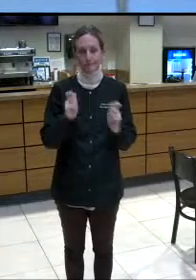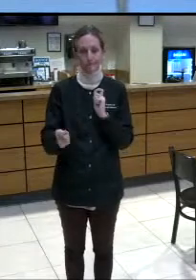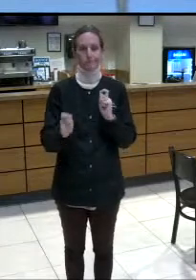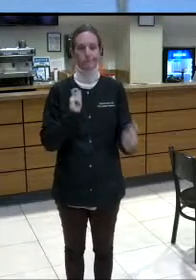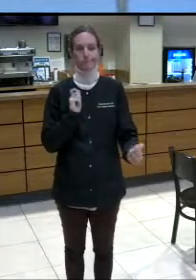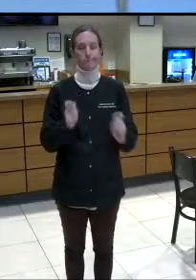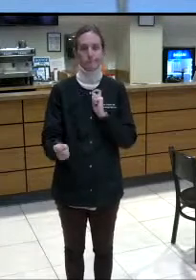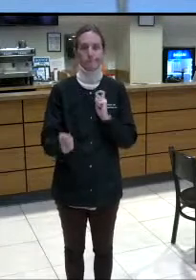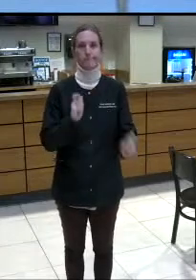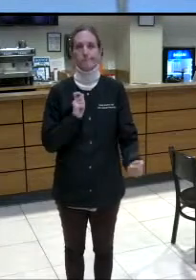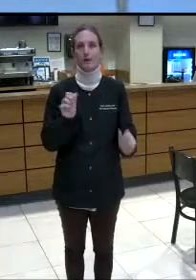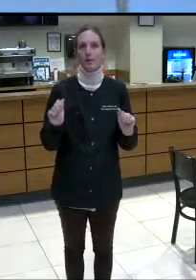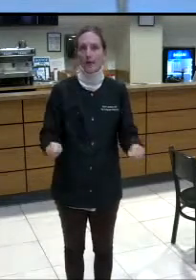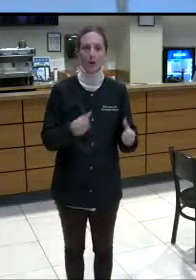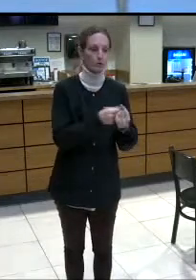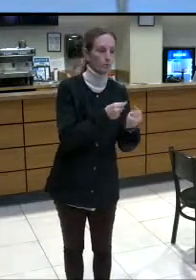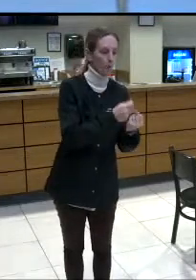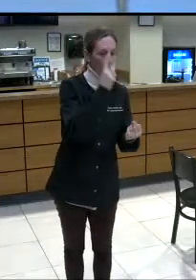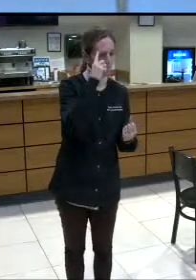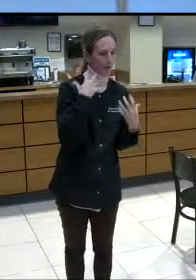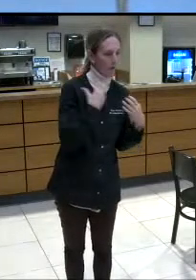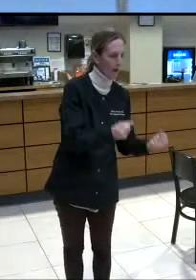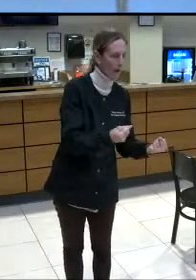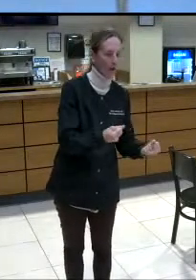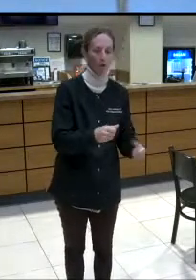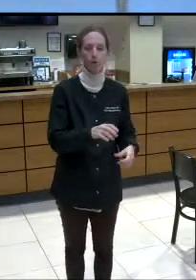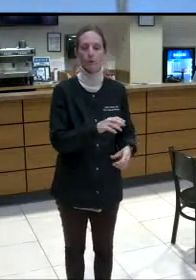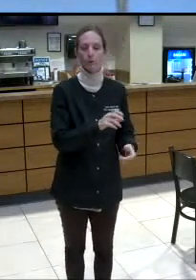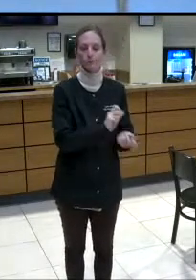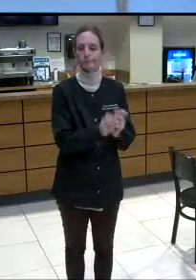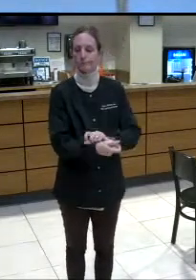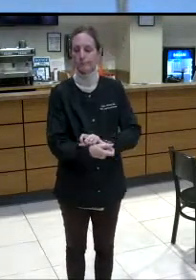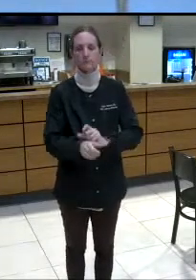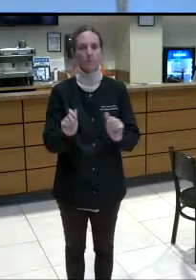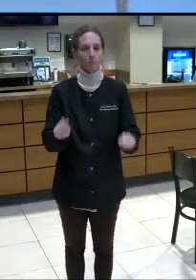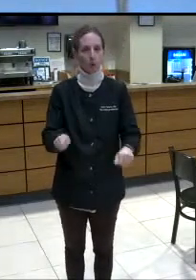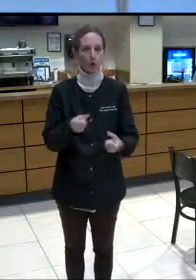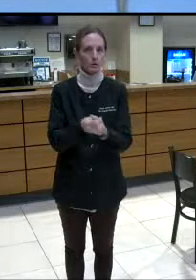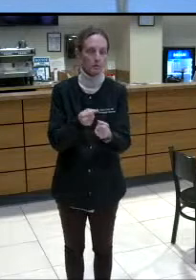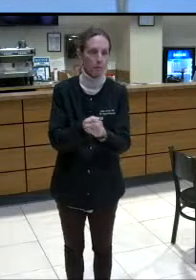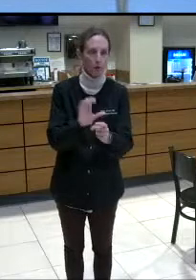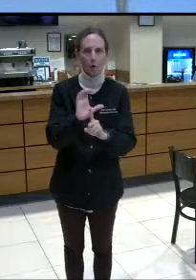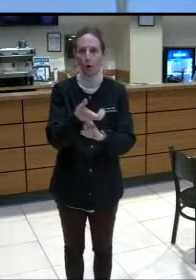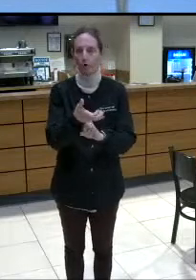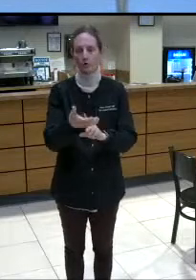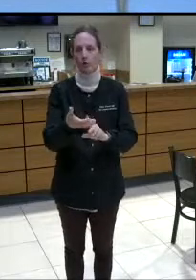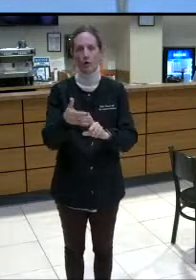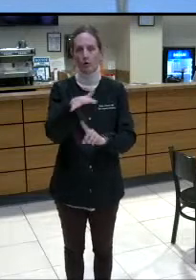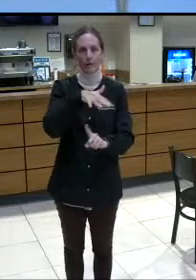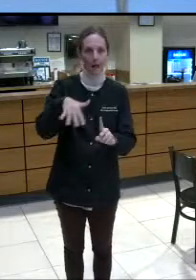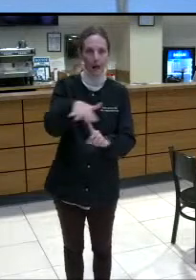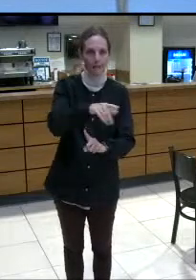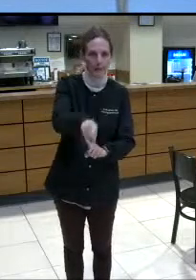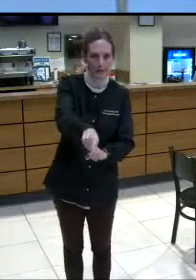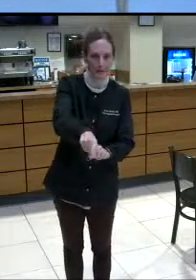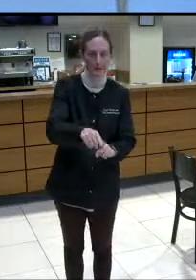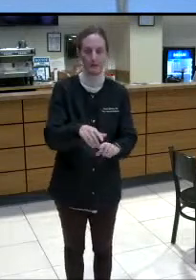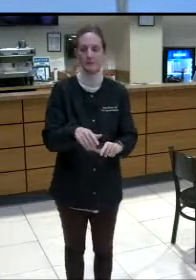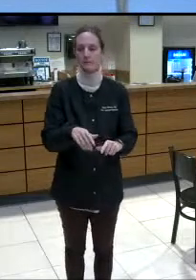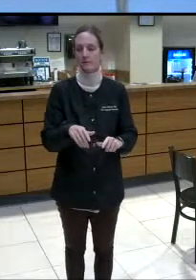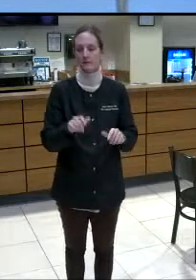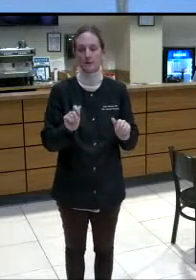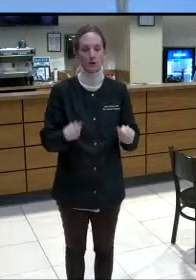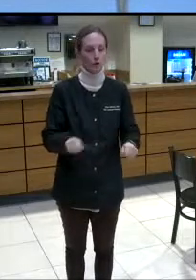support mental health needs, they could support culture and climate needs, they could, provide the